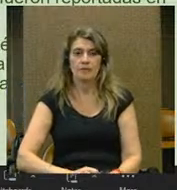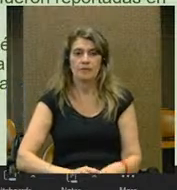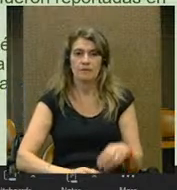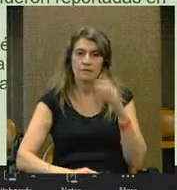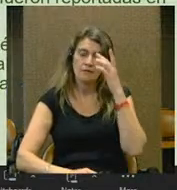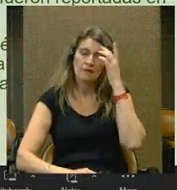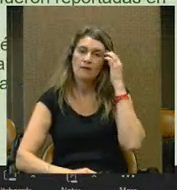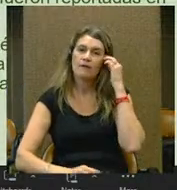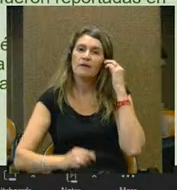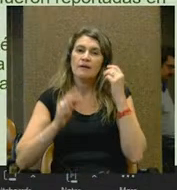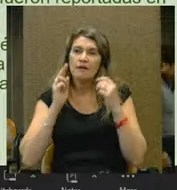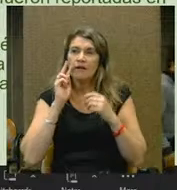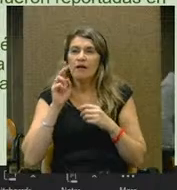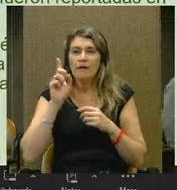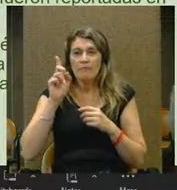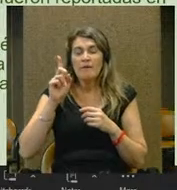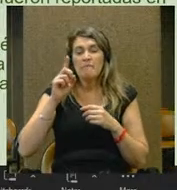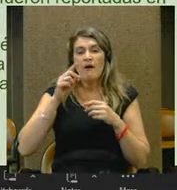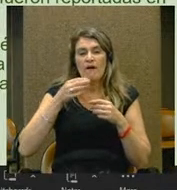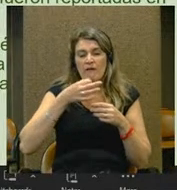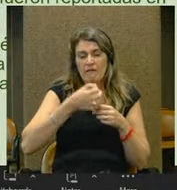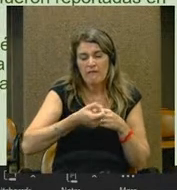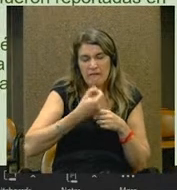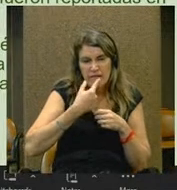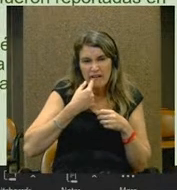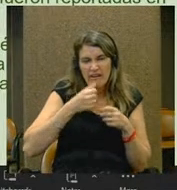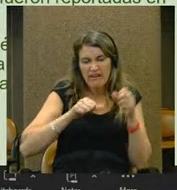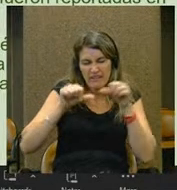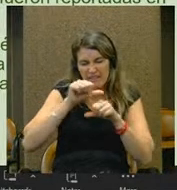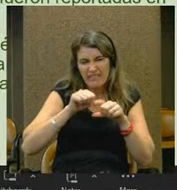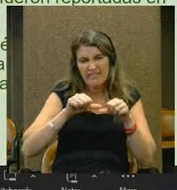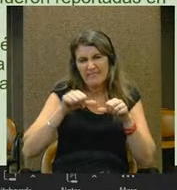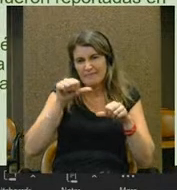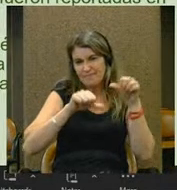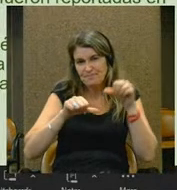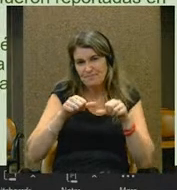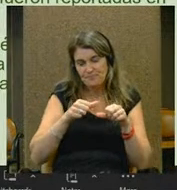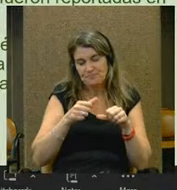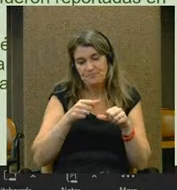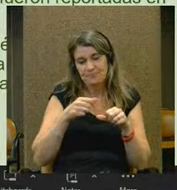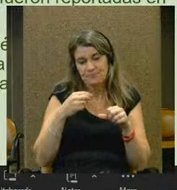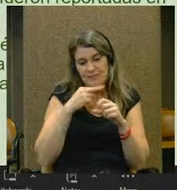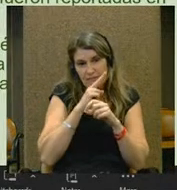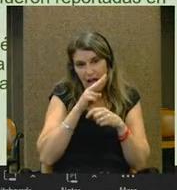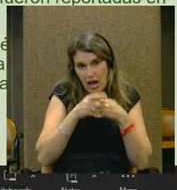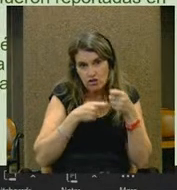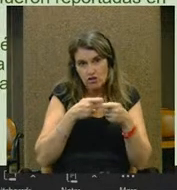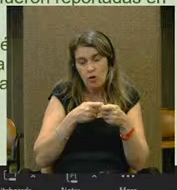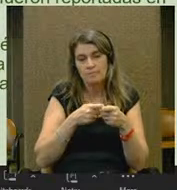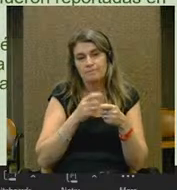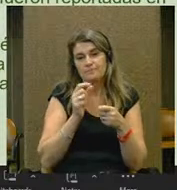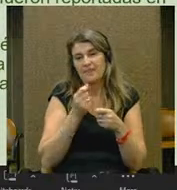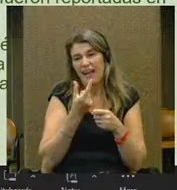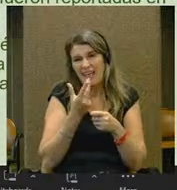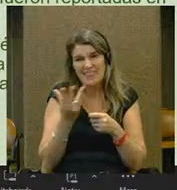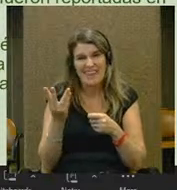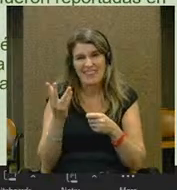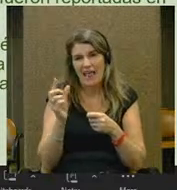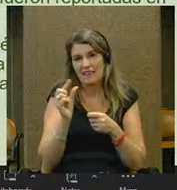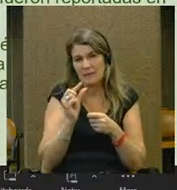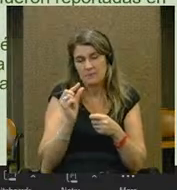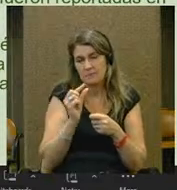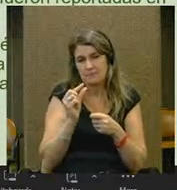synthetic opioids are appearing in relatively small numbers, but doing a disproportionate level of harm and